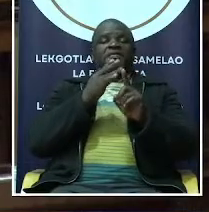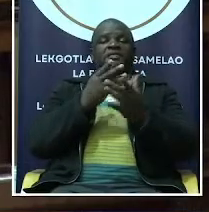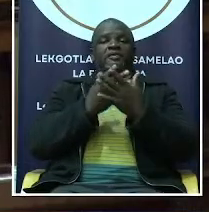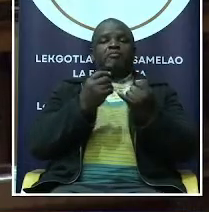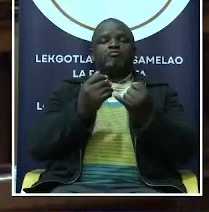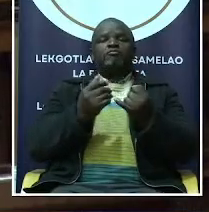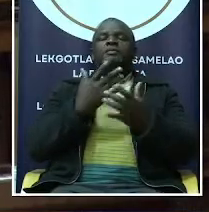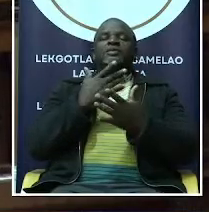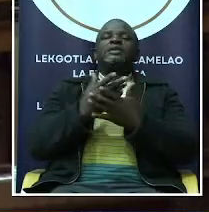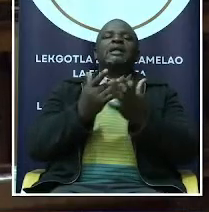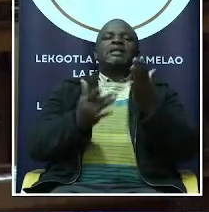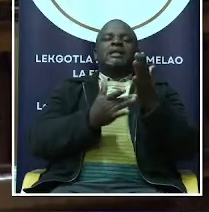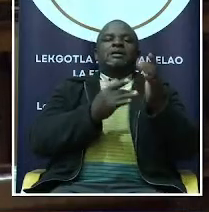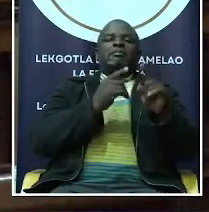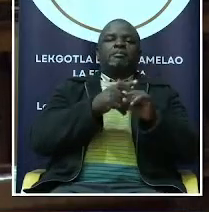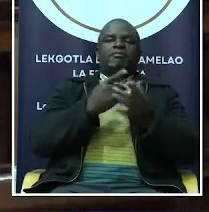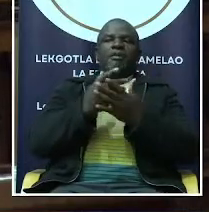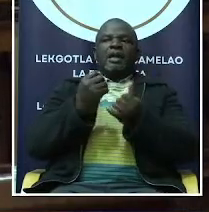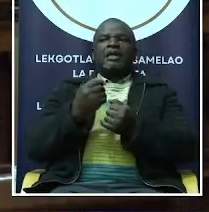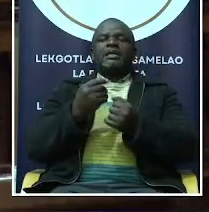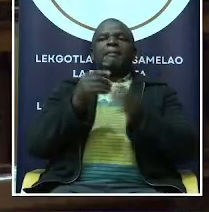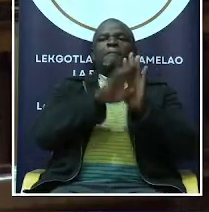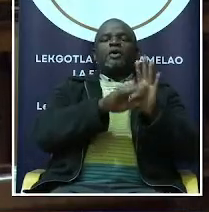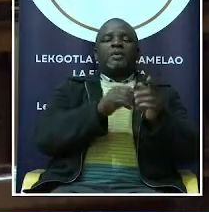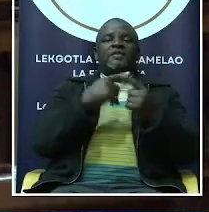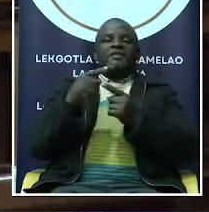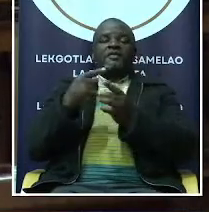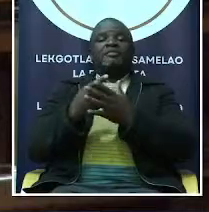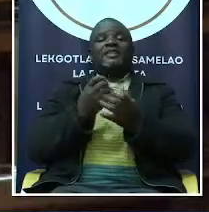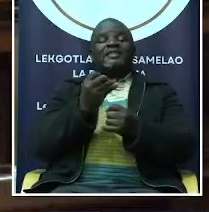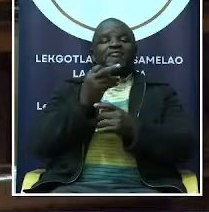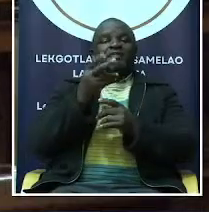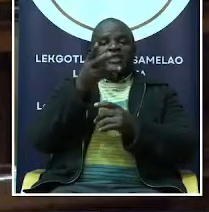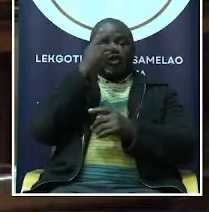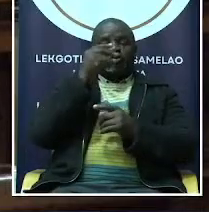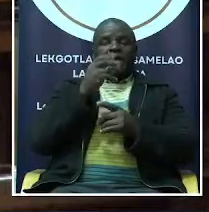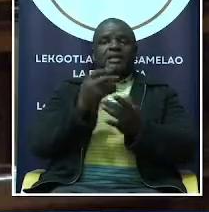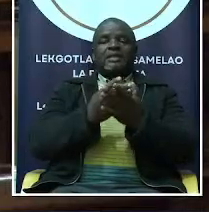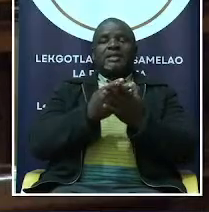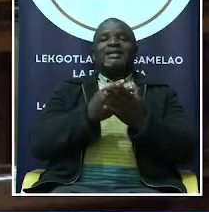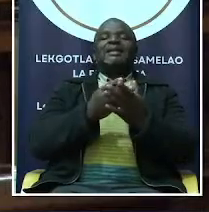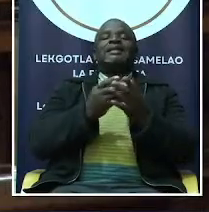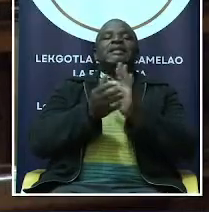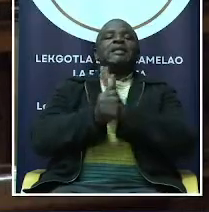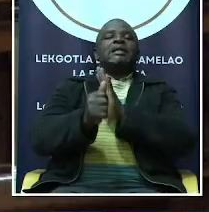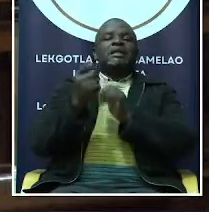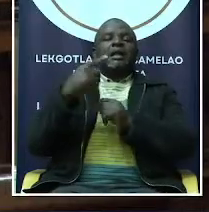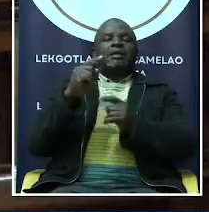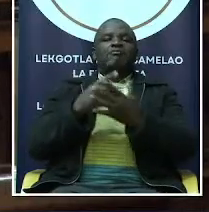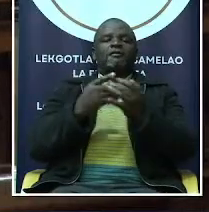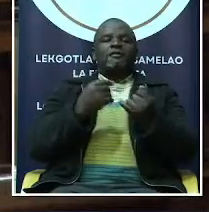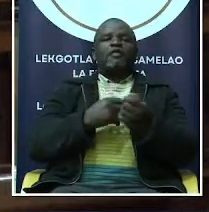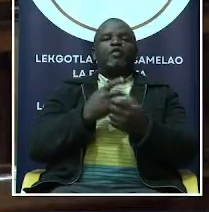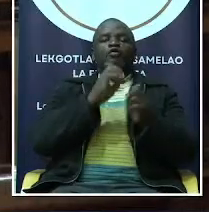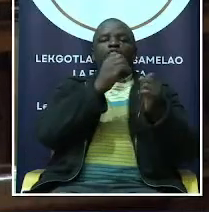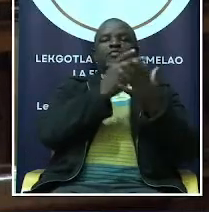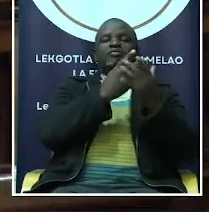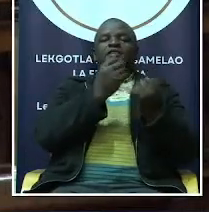and vocational programs that equip students with industrial relevant skills and drive economic